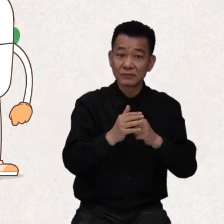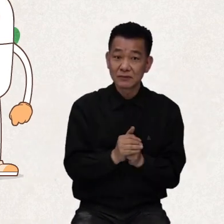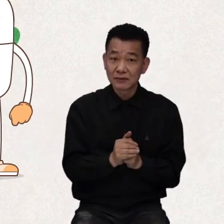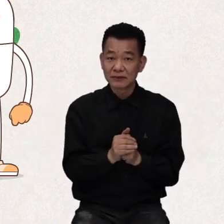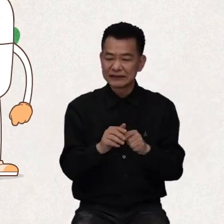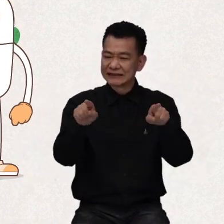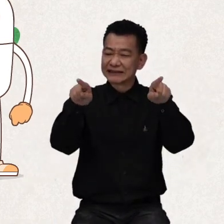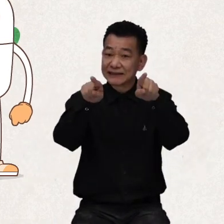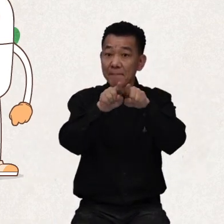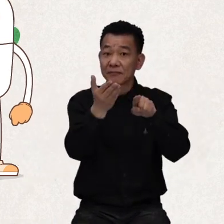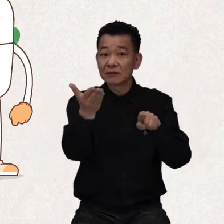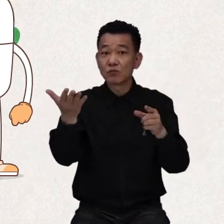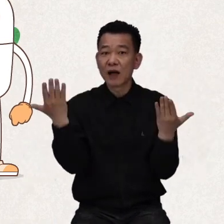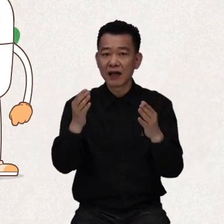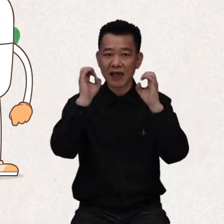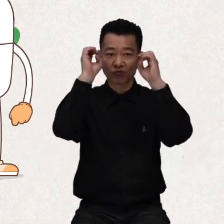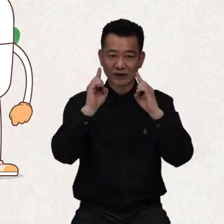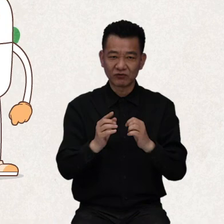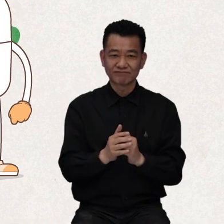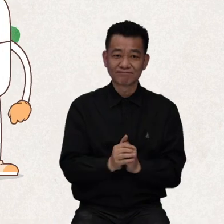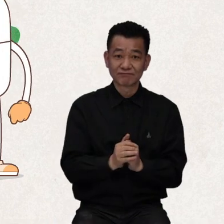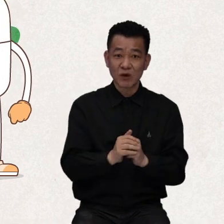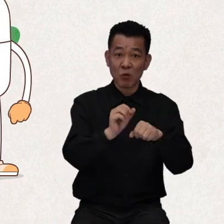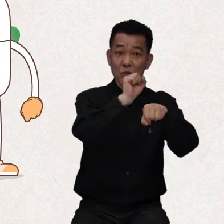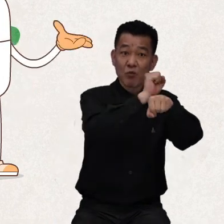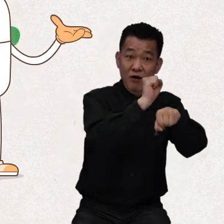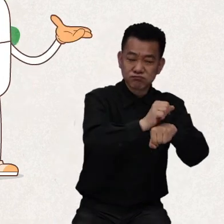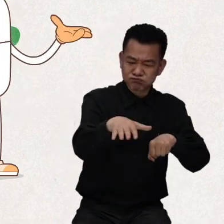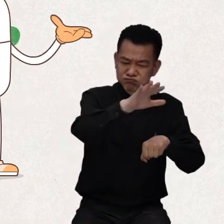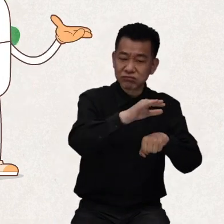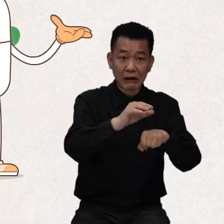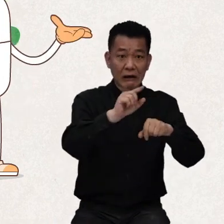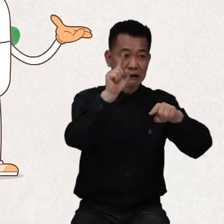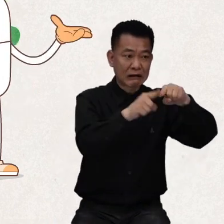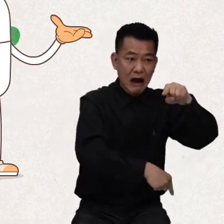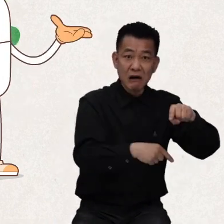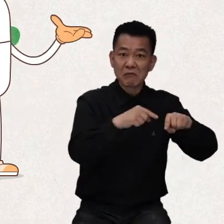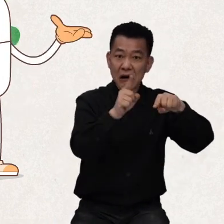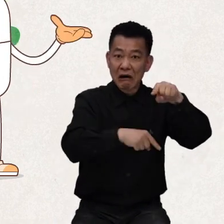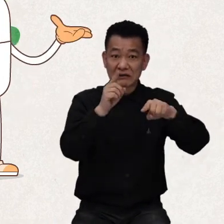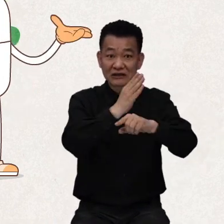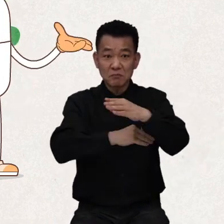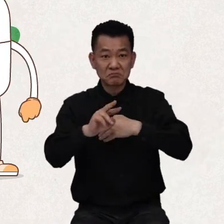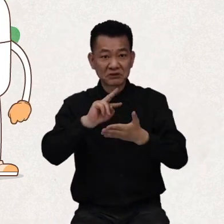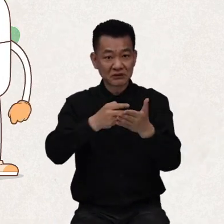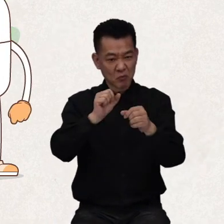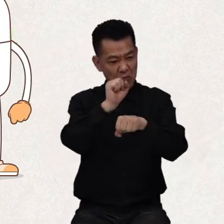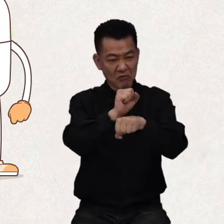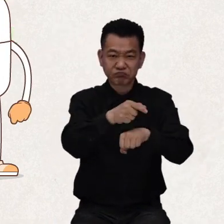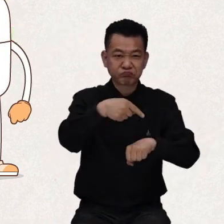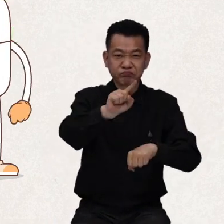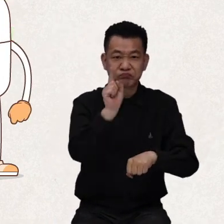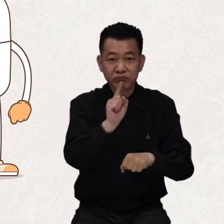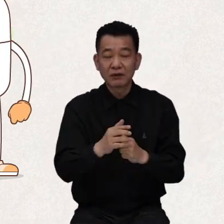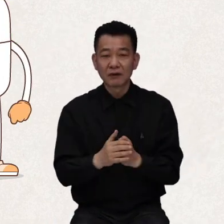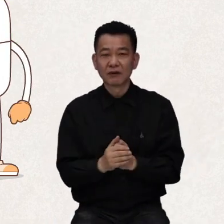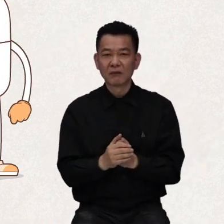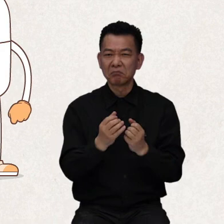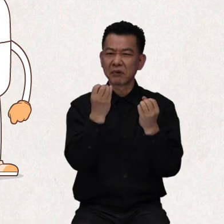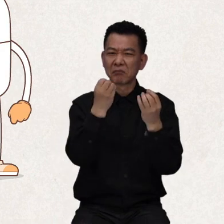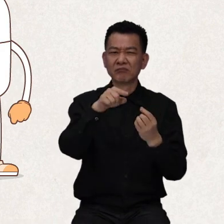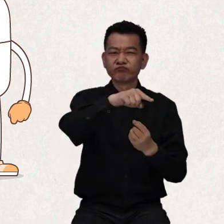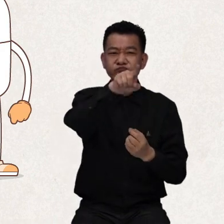receive education equally, work equally, and be able to go wherever we want. You are